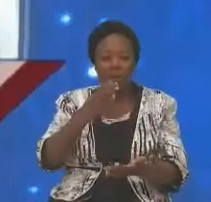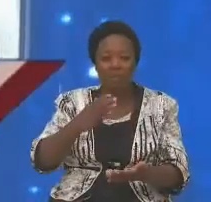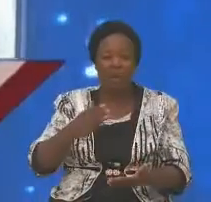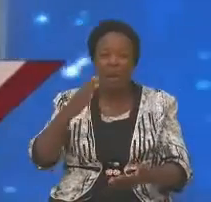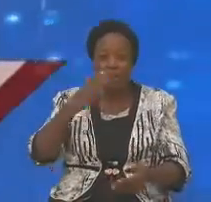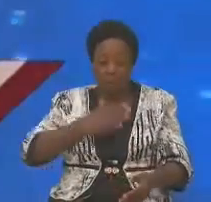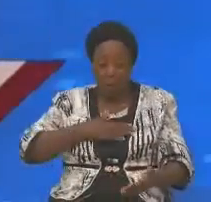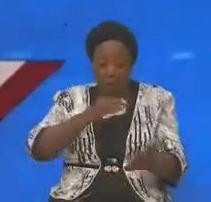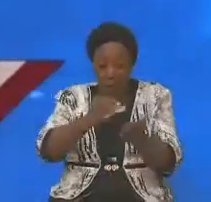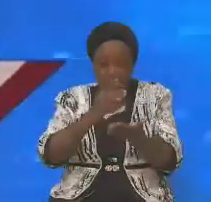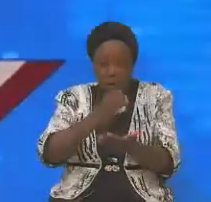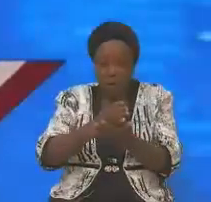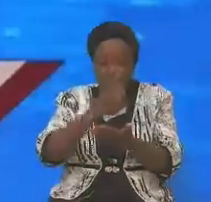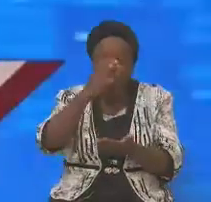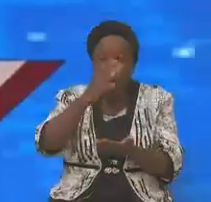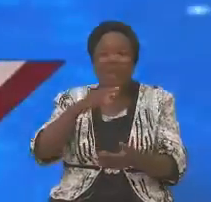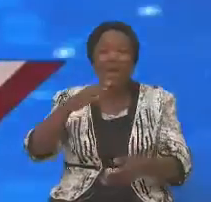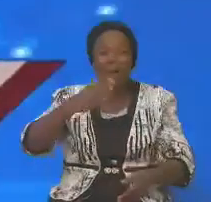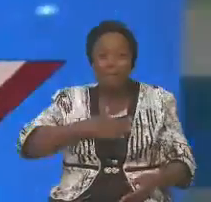and